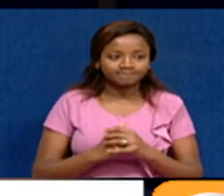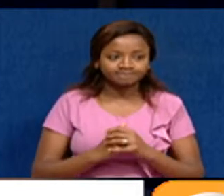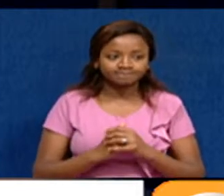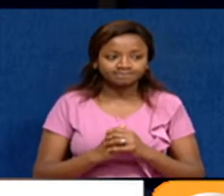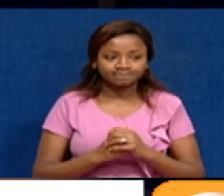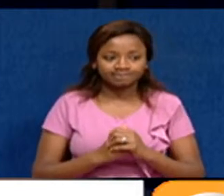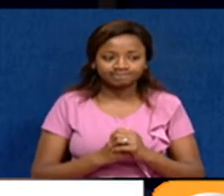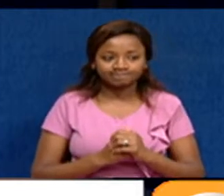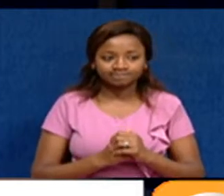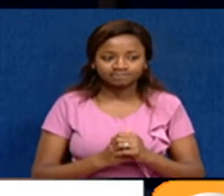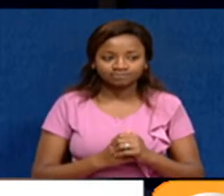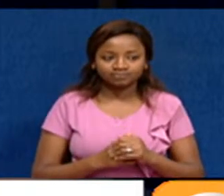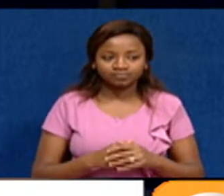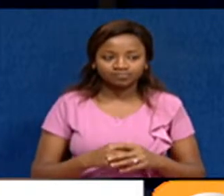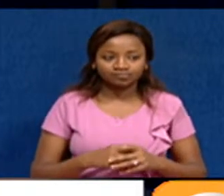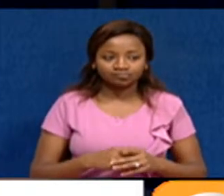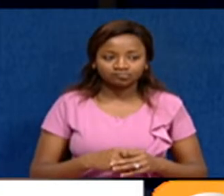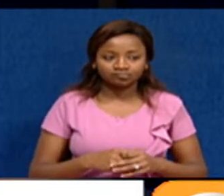from